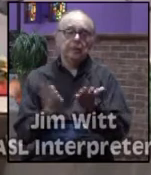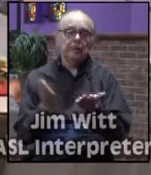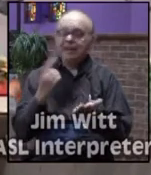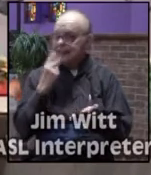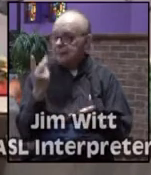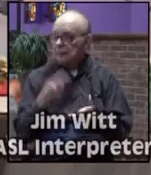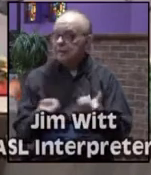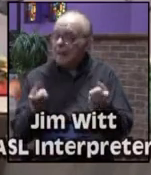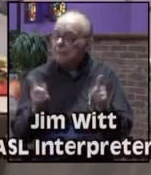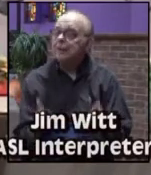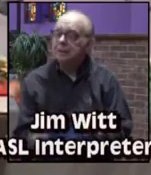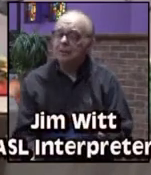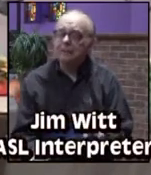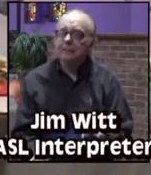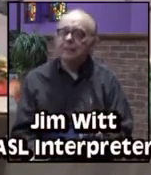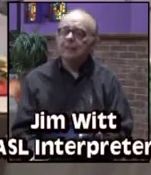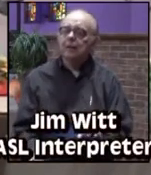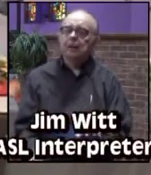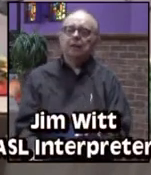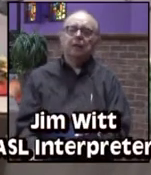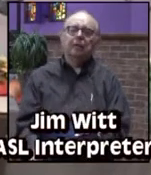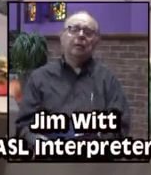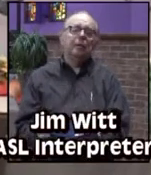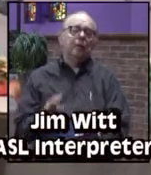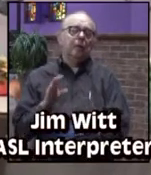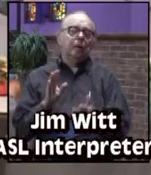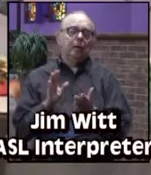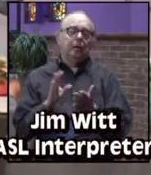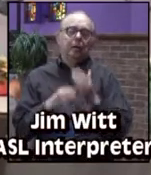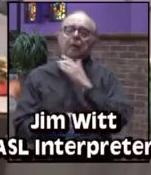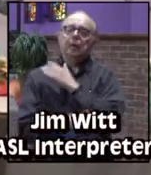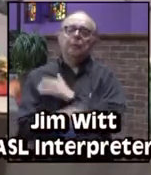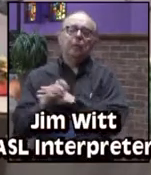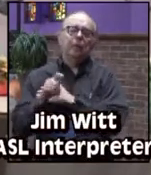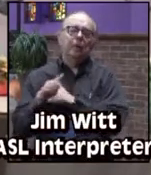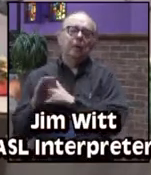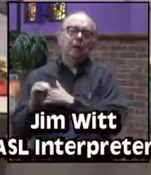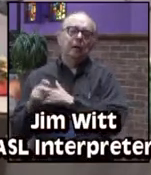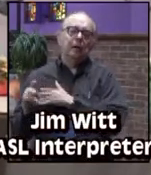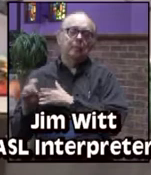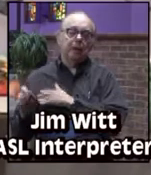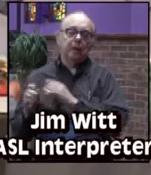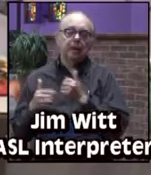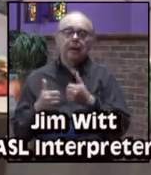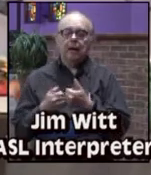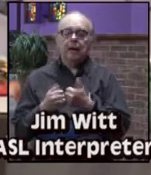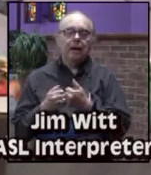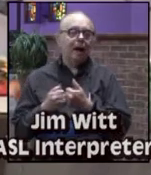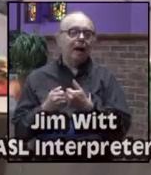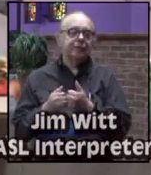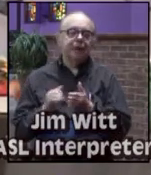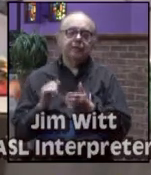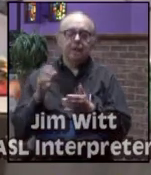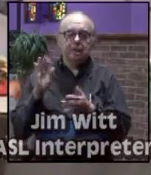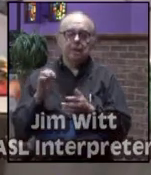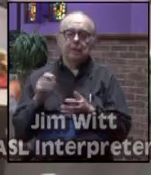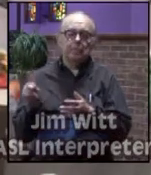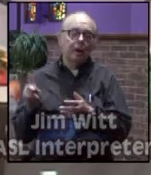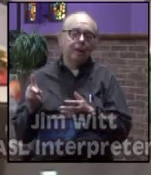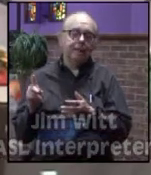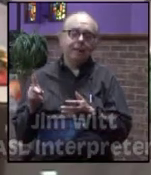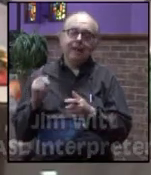on, and poor Mark is up there, and I'm texting him. I can't hear this person. They need a